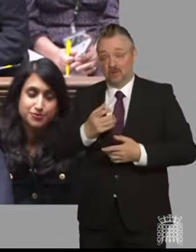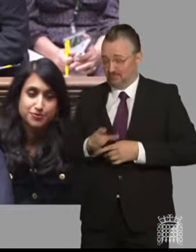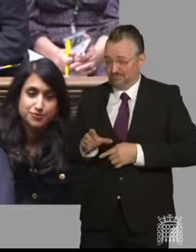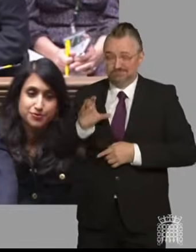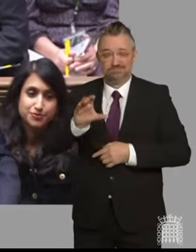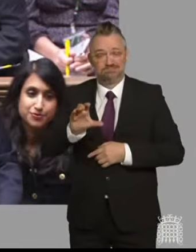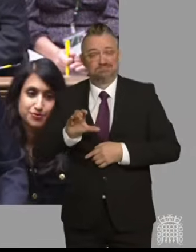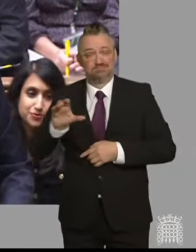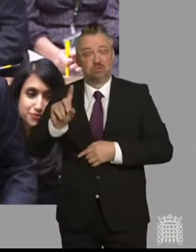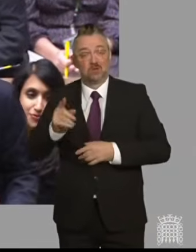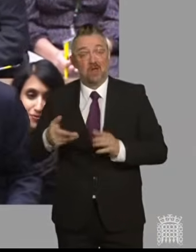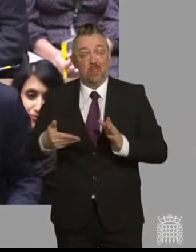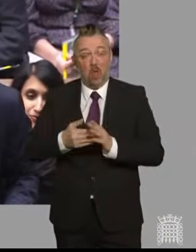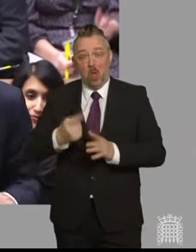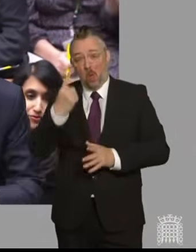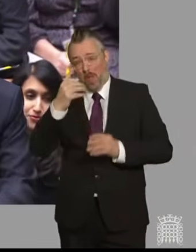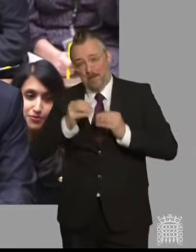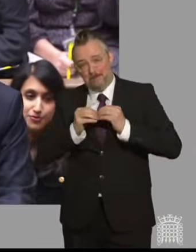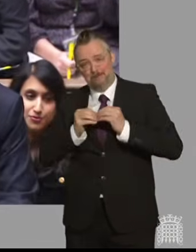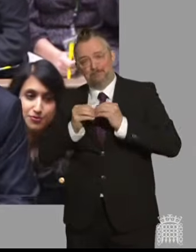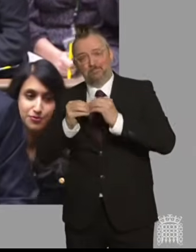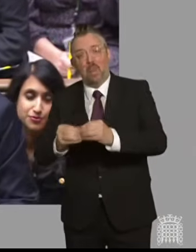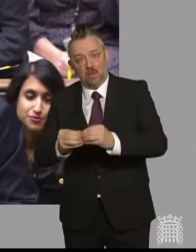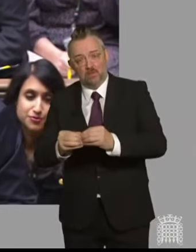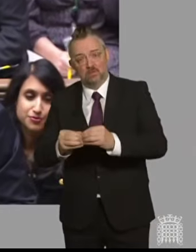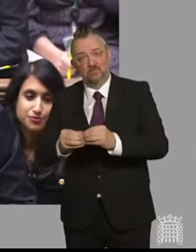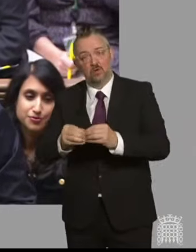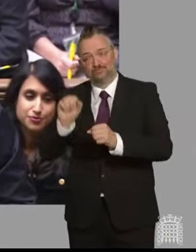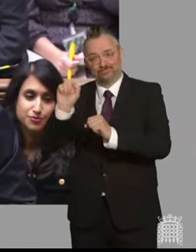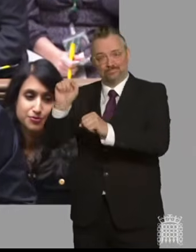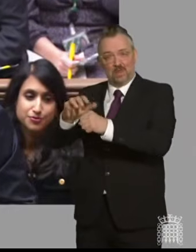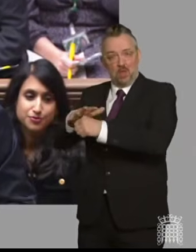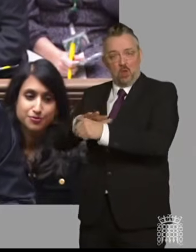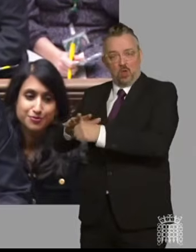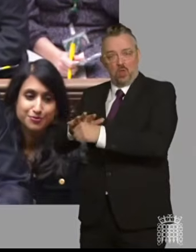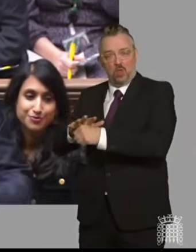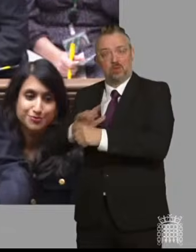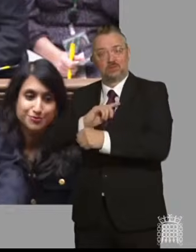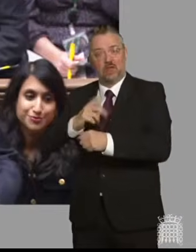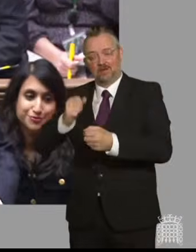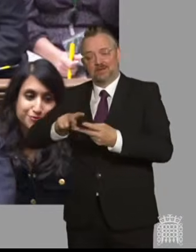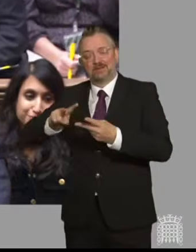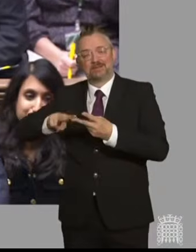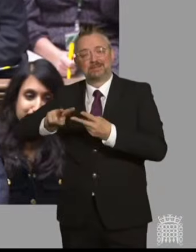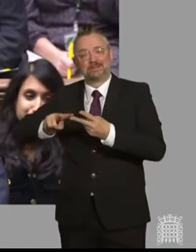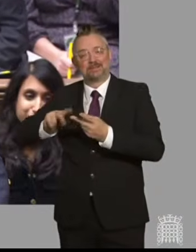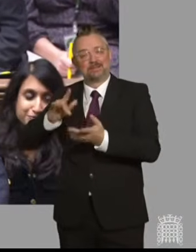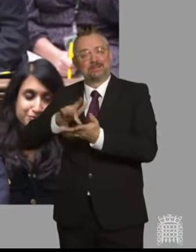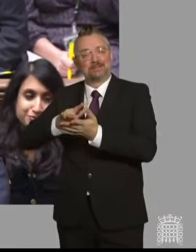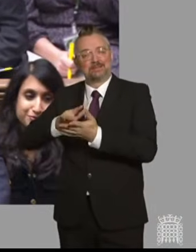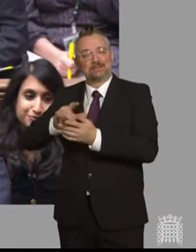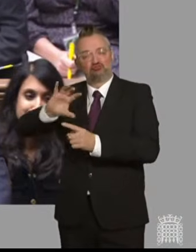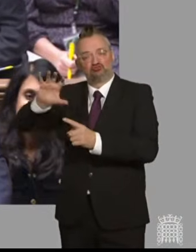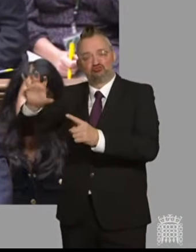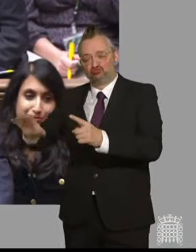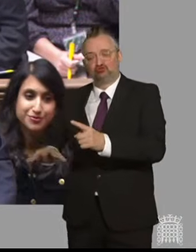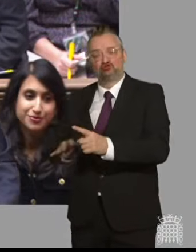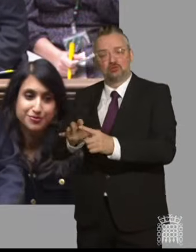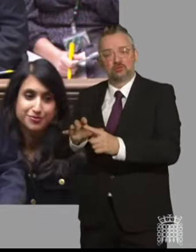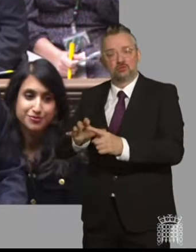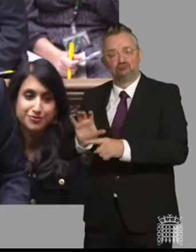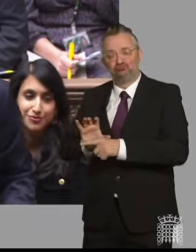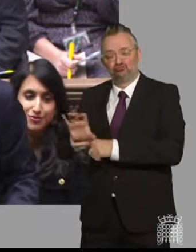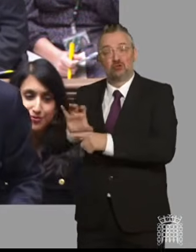his local area in the second round of the City Region Sustainable Transport Settlement. Because of the decision that we made on